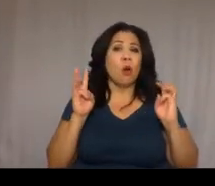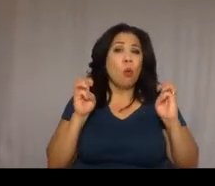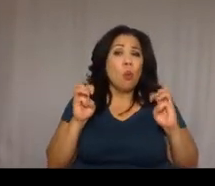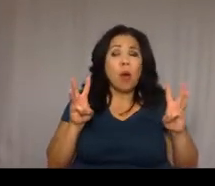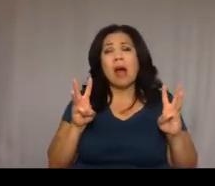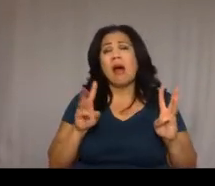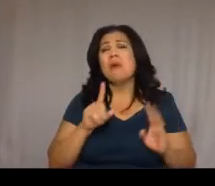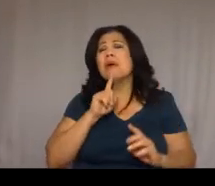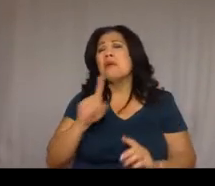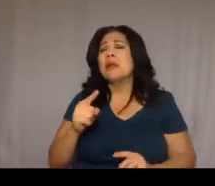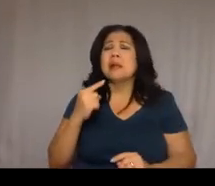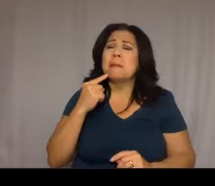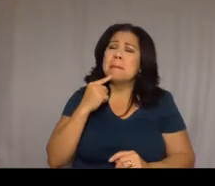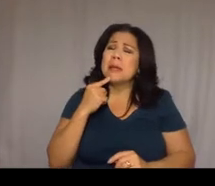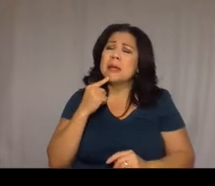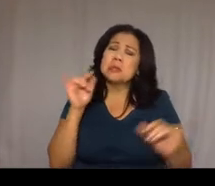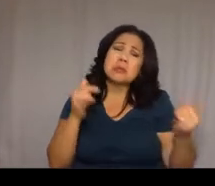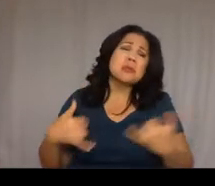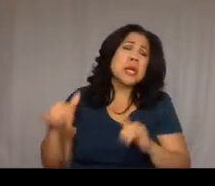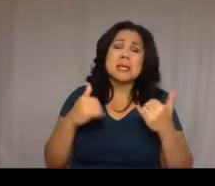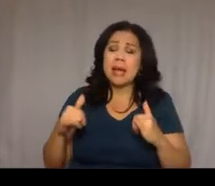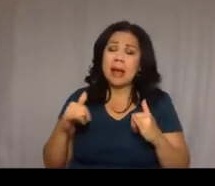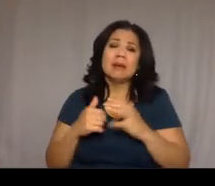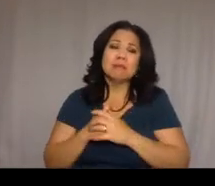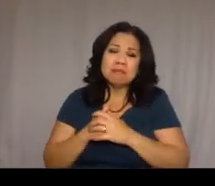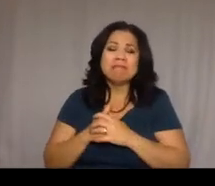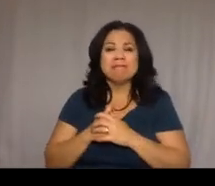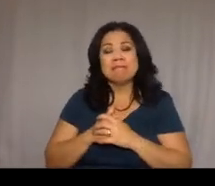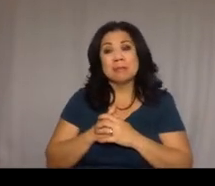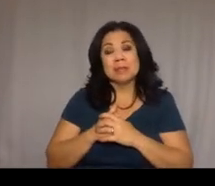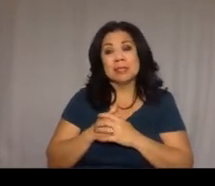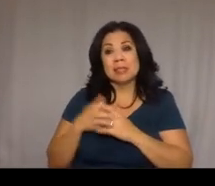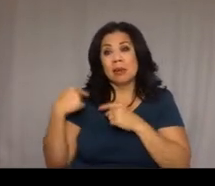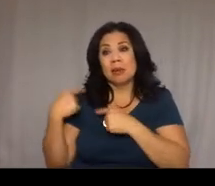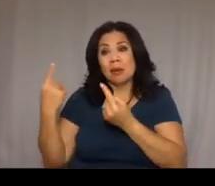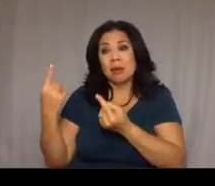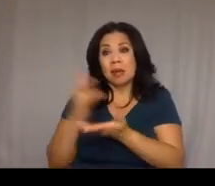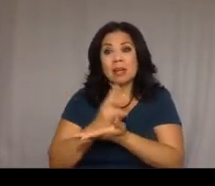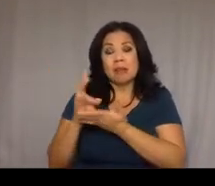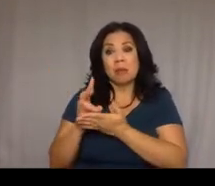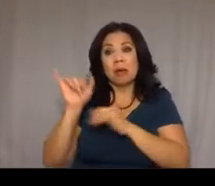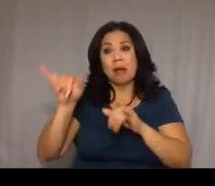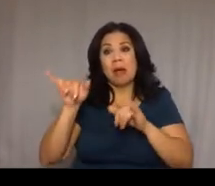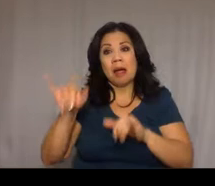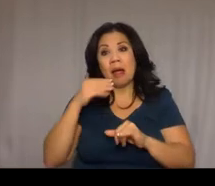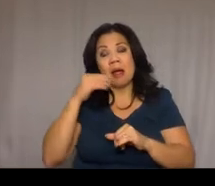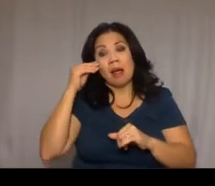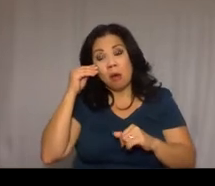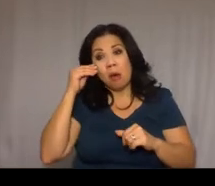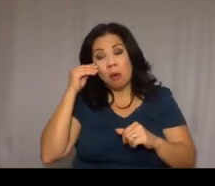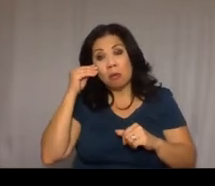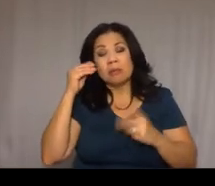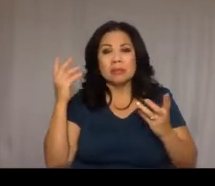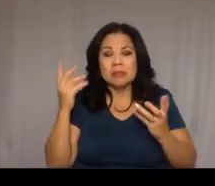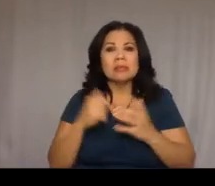miss recess." And you know, we're in week 7 now of being at home with our